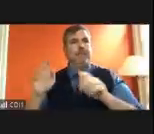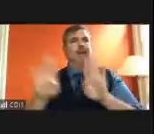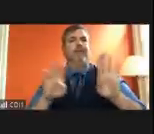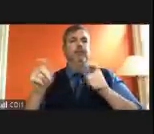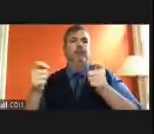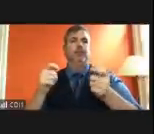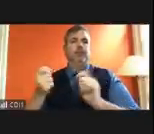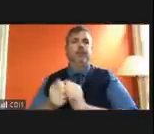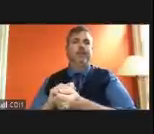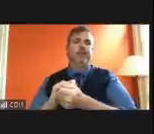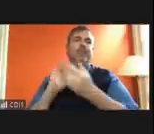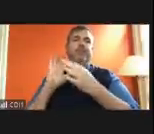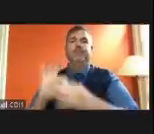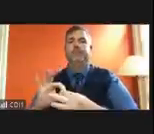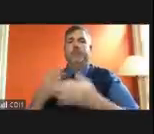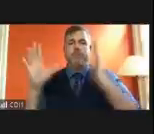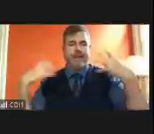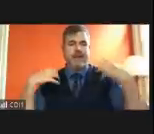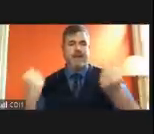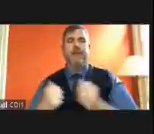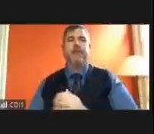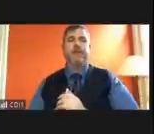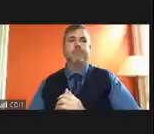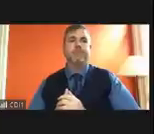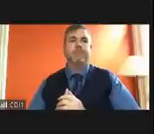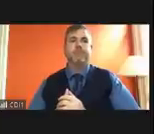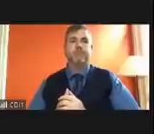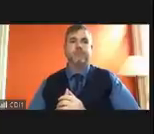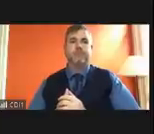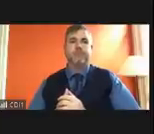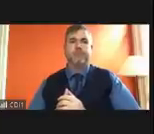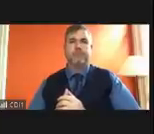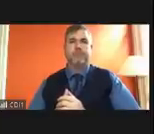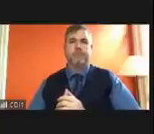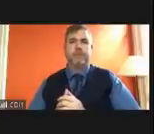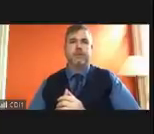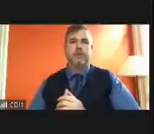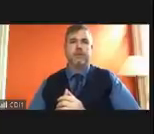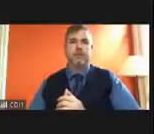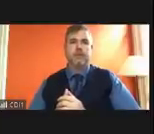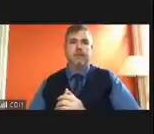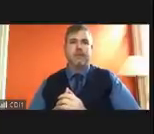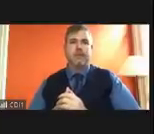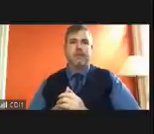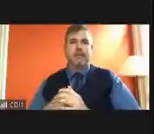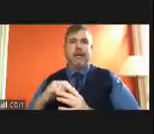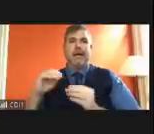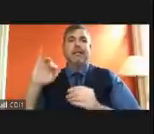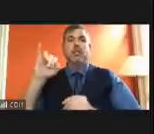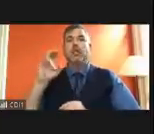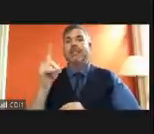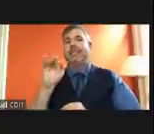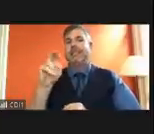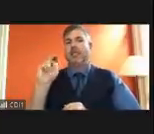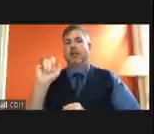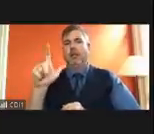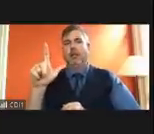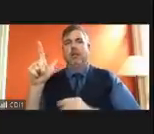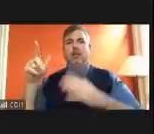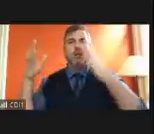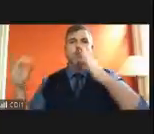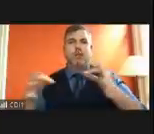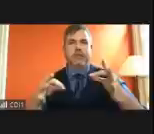jurisdictional discretion to focus on enforcement of the greatest risks. So every email that comes into that box will not necessarily get